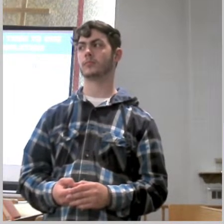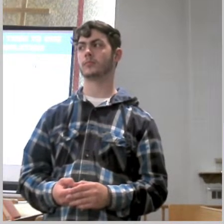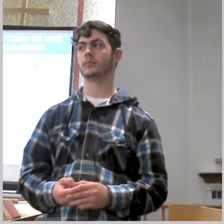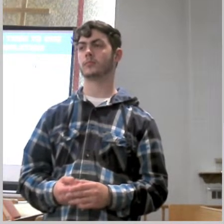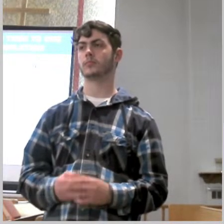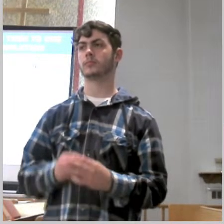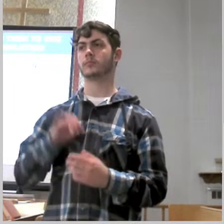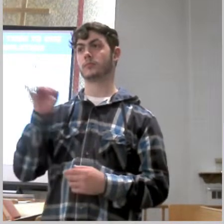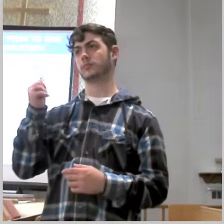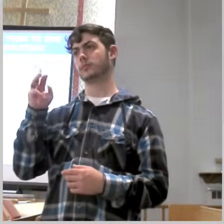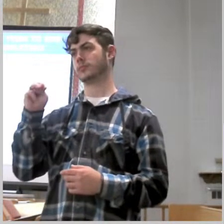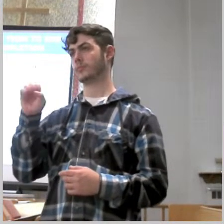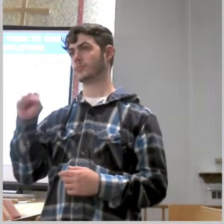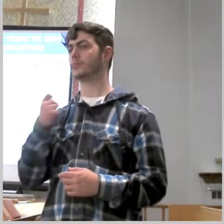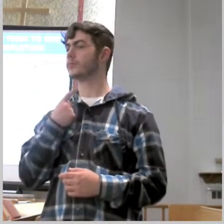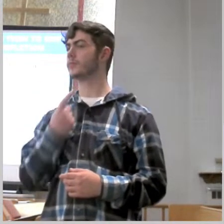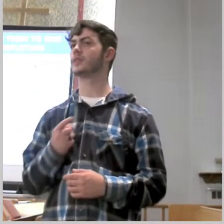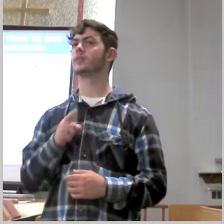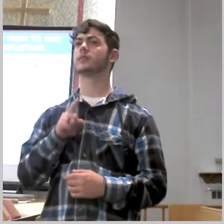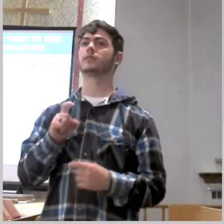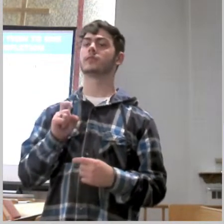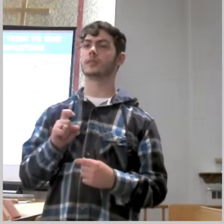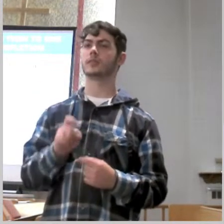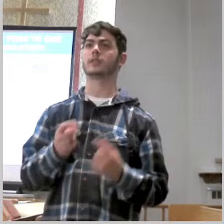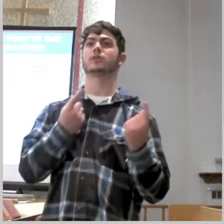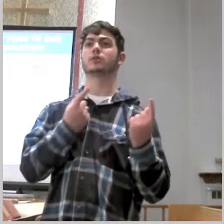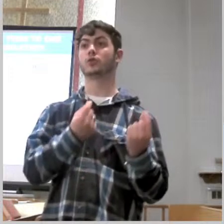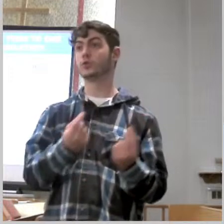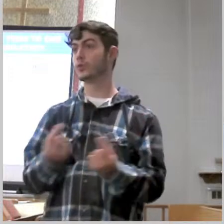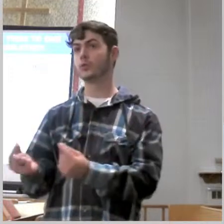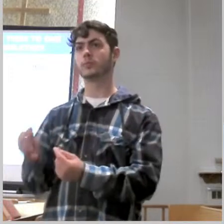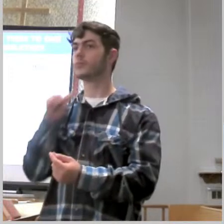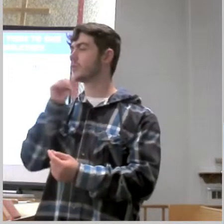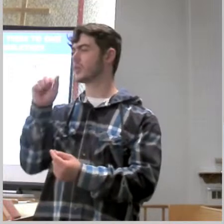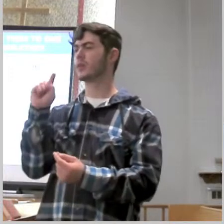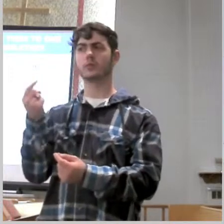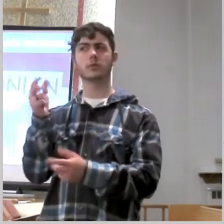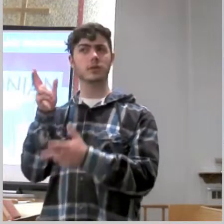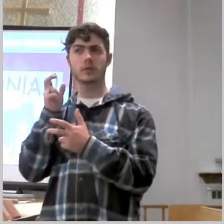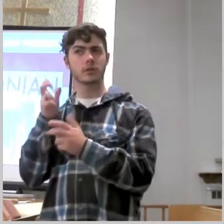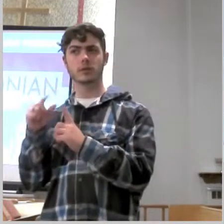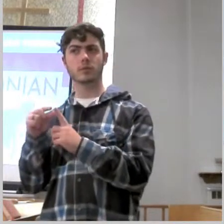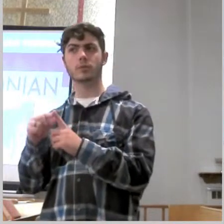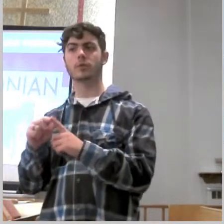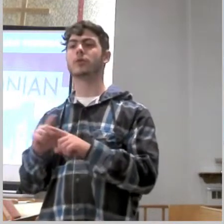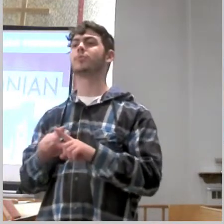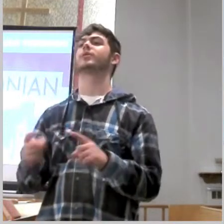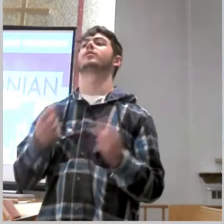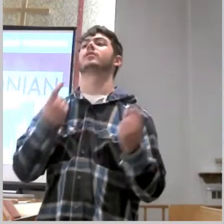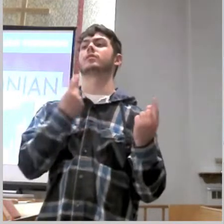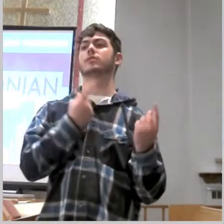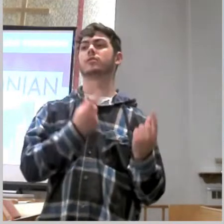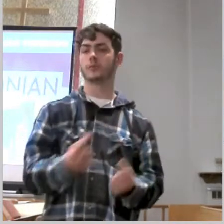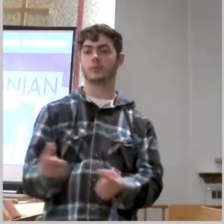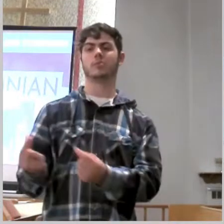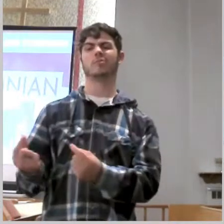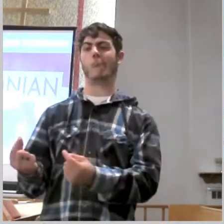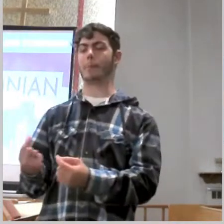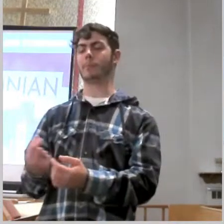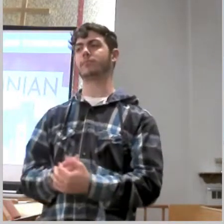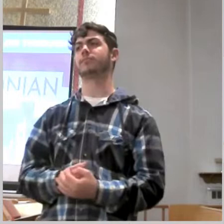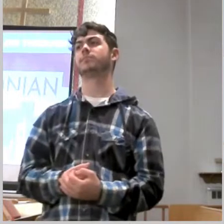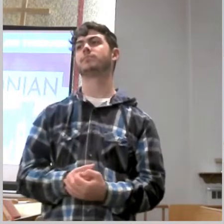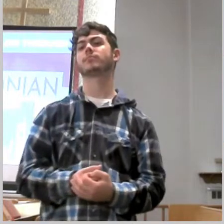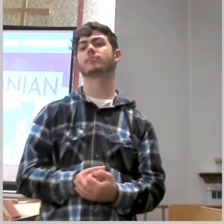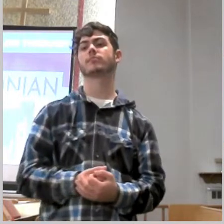be doers of the word and not hearers only. This was the encouragement